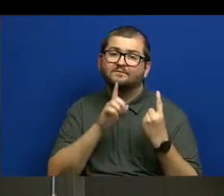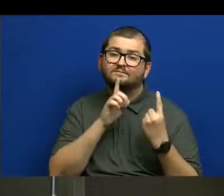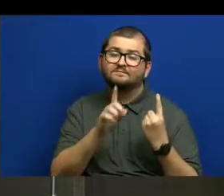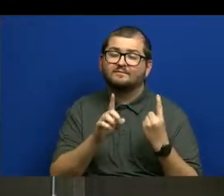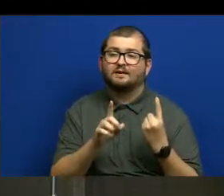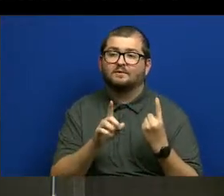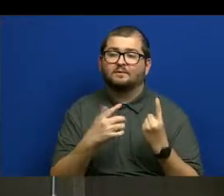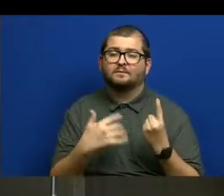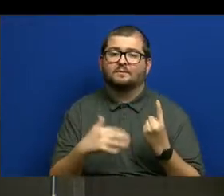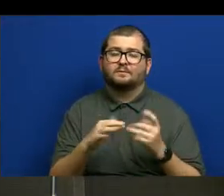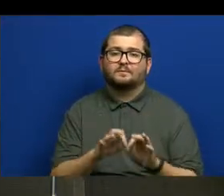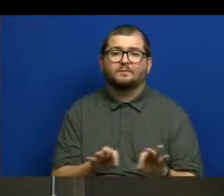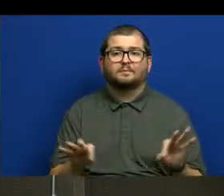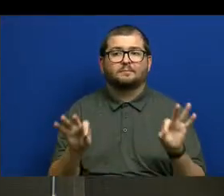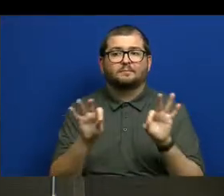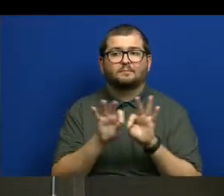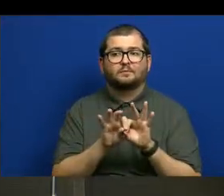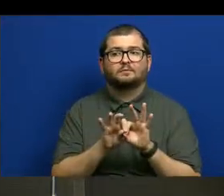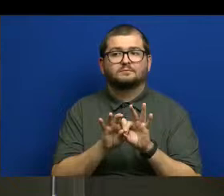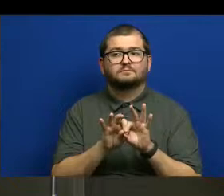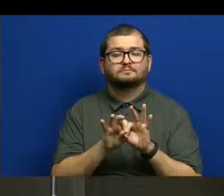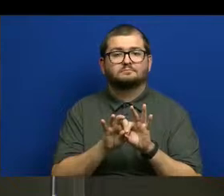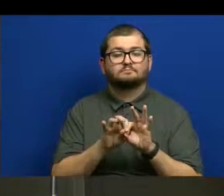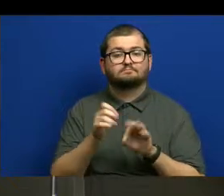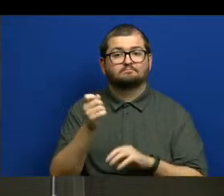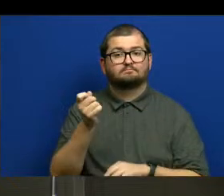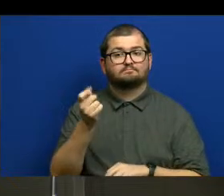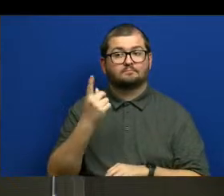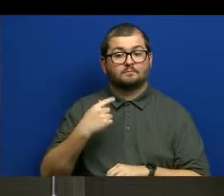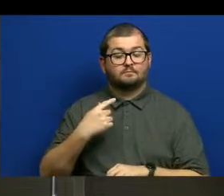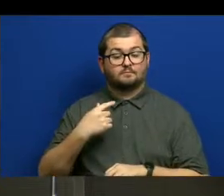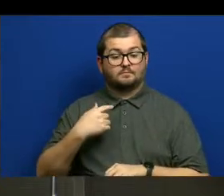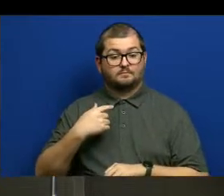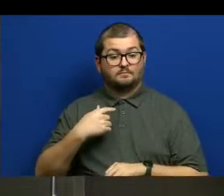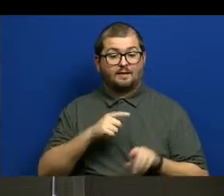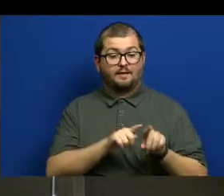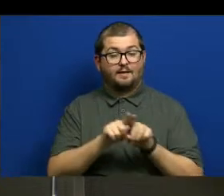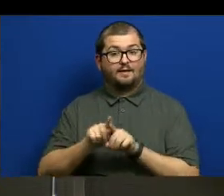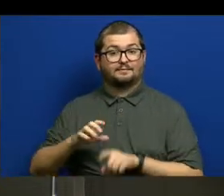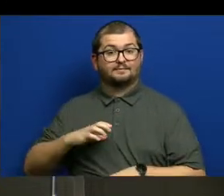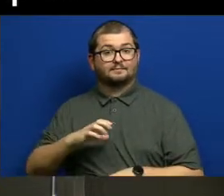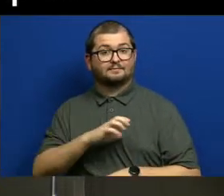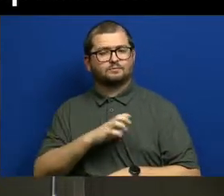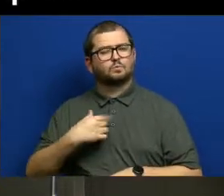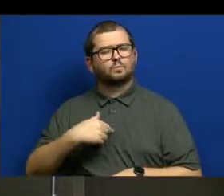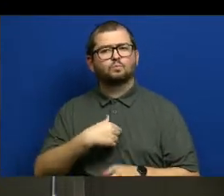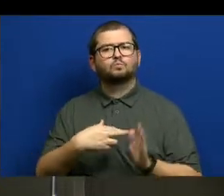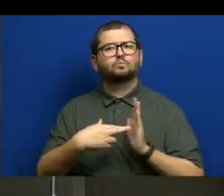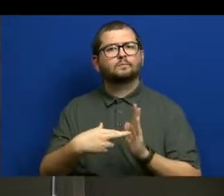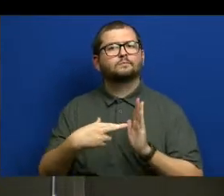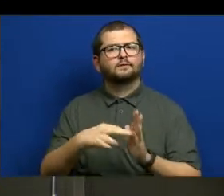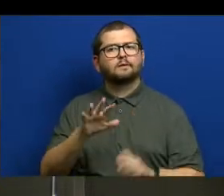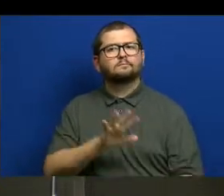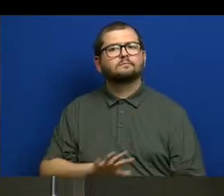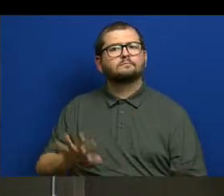important. As the commission, you represent the community of the entire